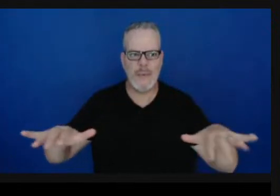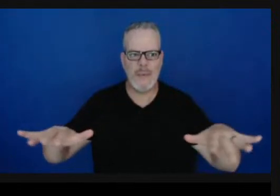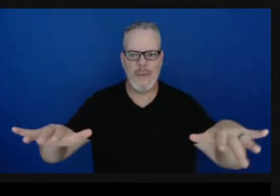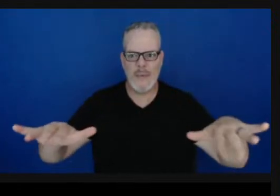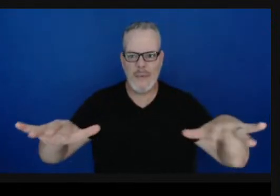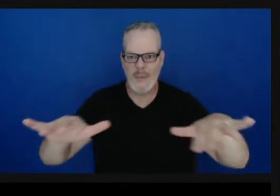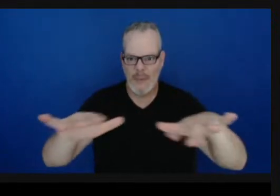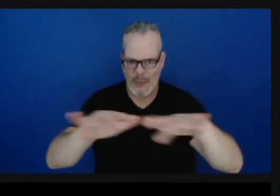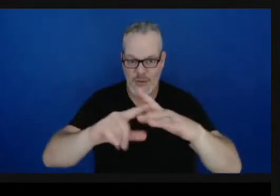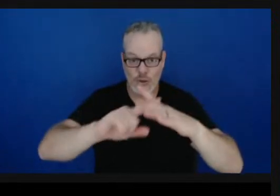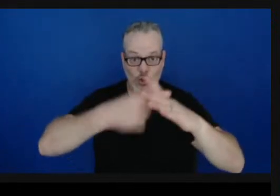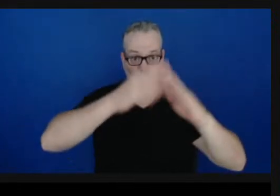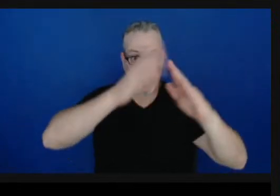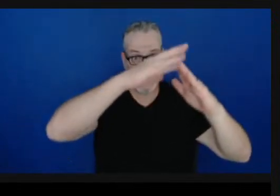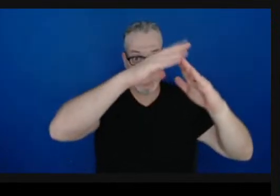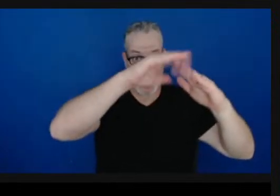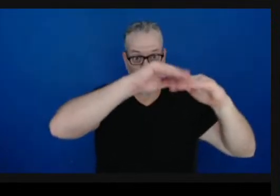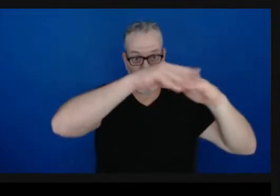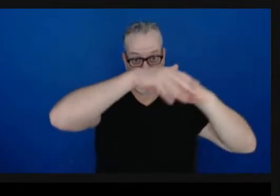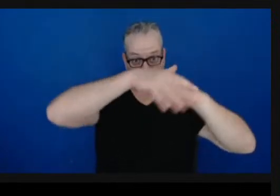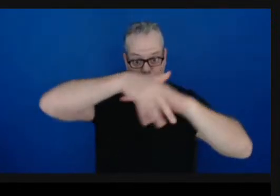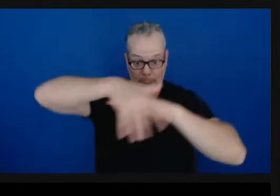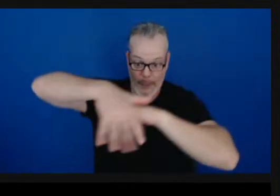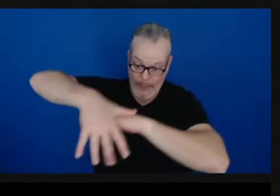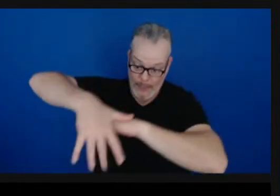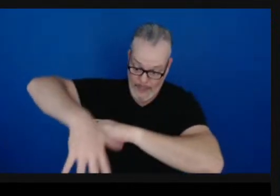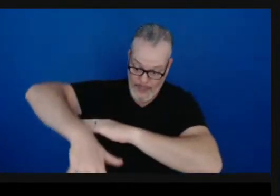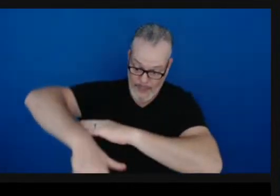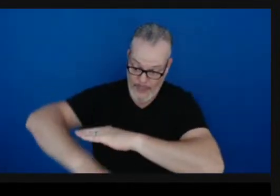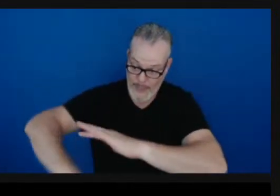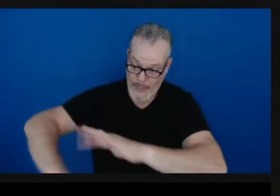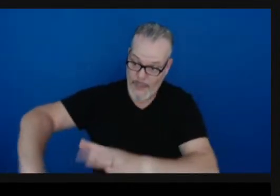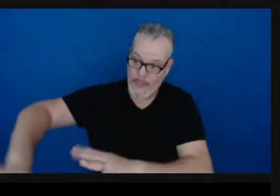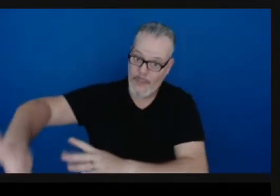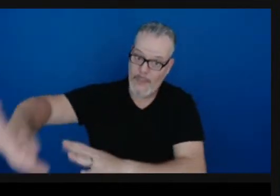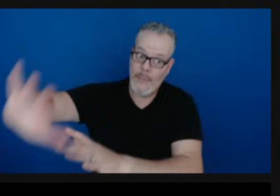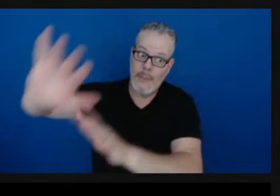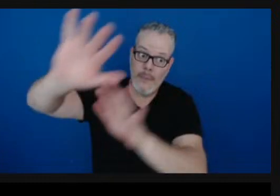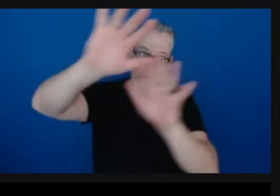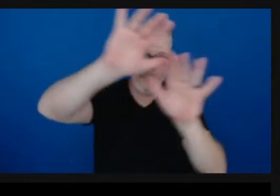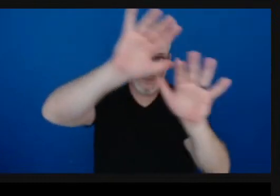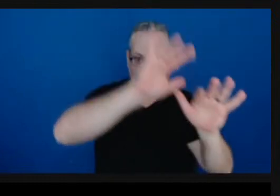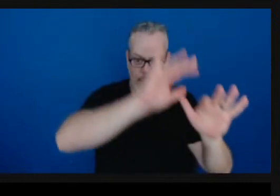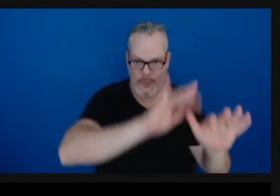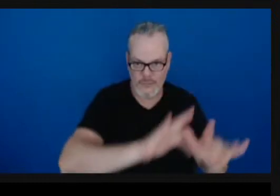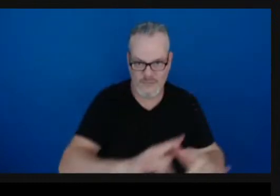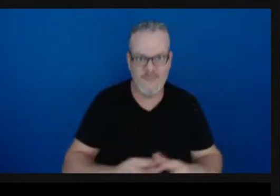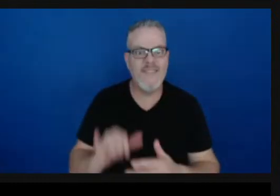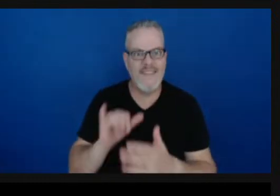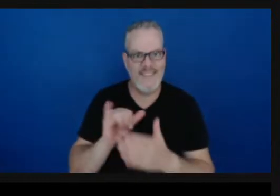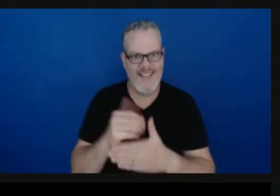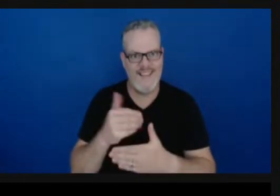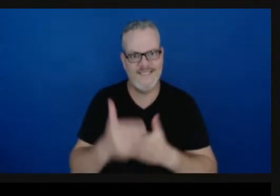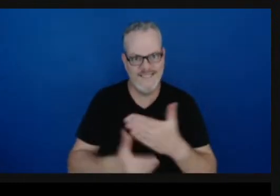Starting up top, moving down to the crater floor, moving back up top, and then shutting down as a sequence that we had.